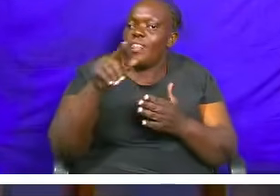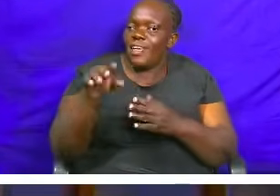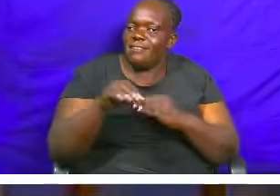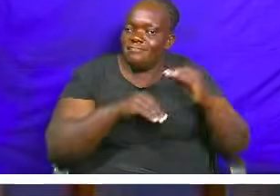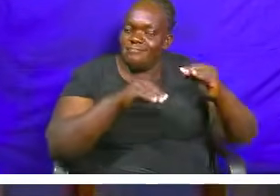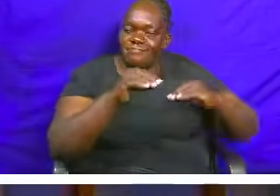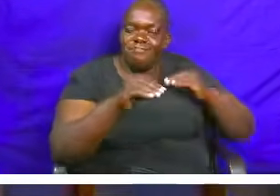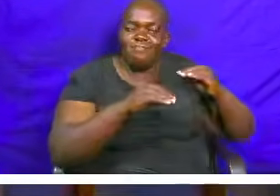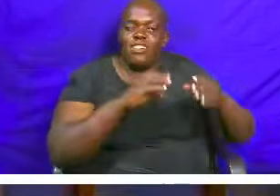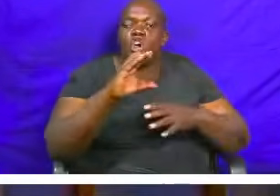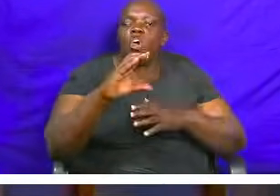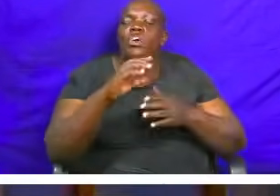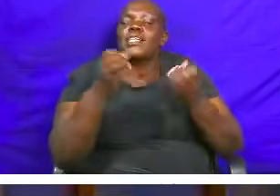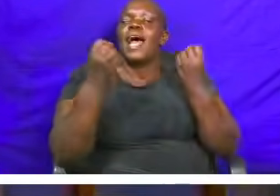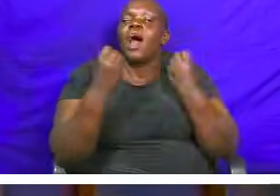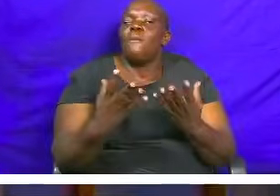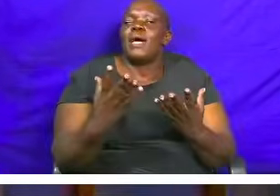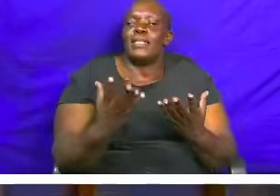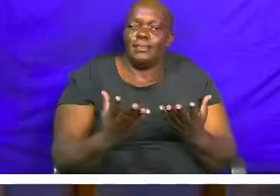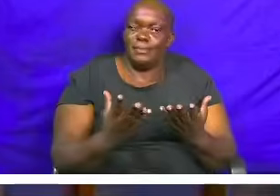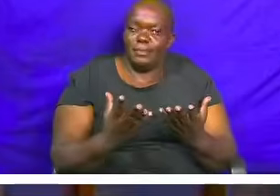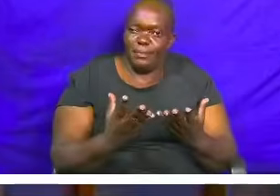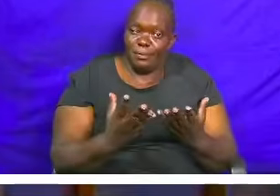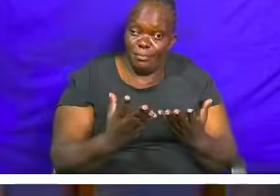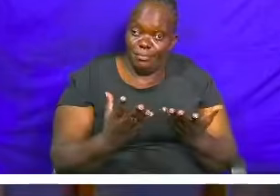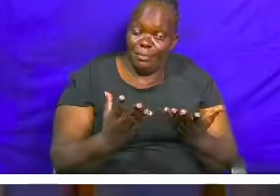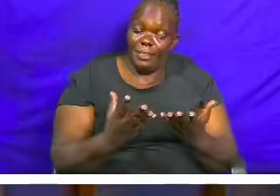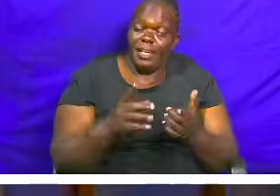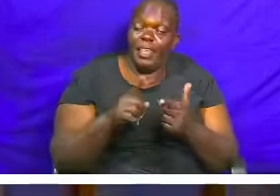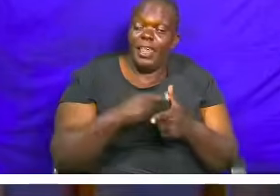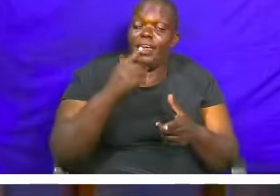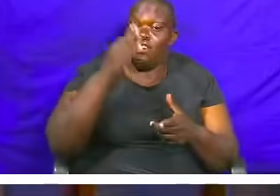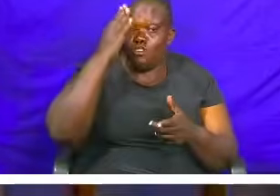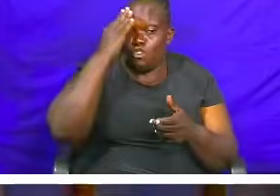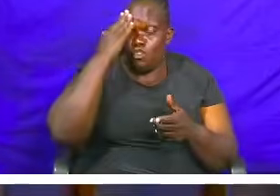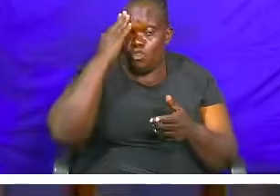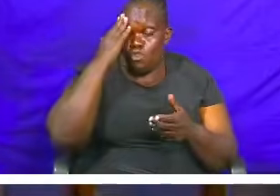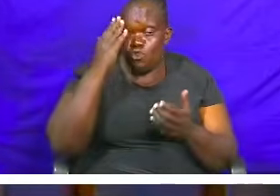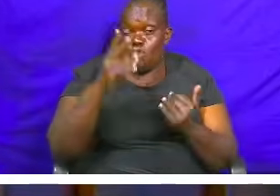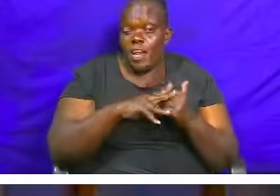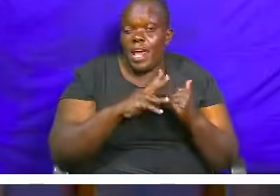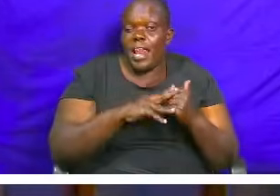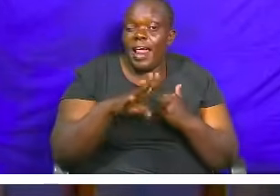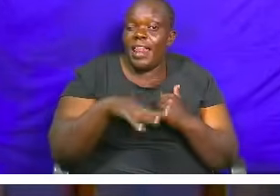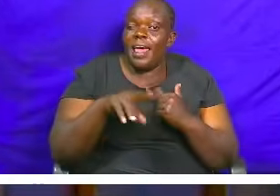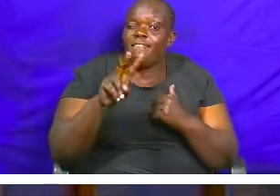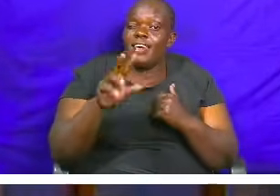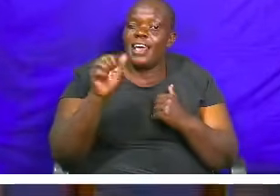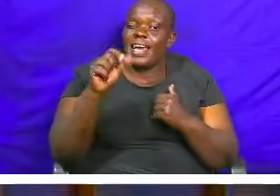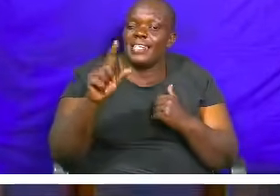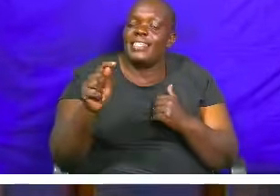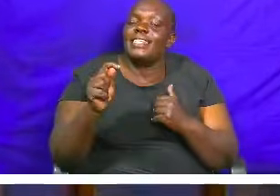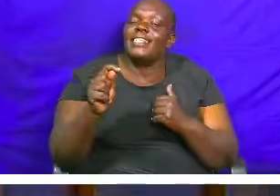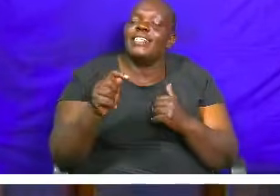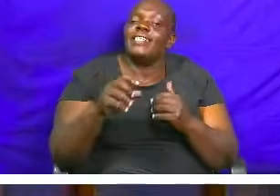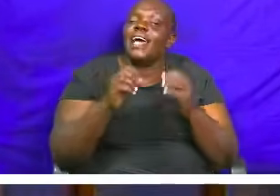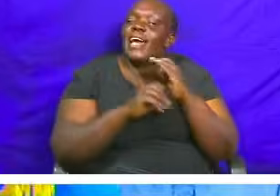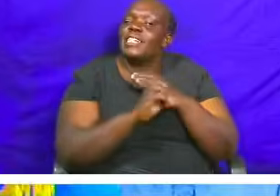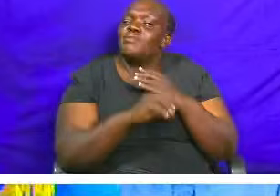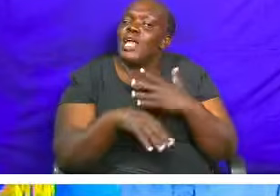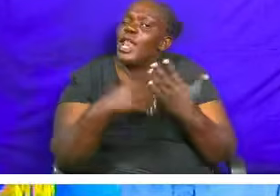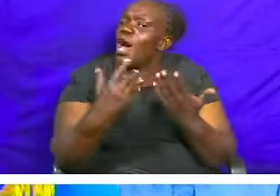arrive at a price. And then, of course, taxes, you know, there are 9 taxes, including VAT. Okay. Yeah. So how do you explain